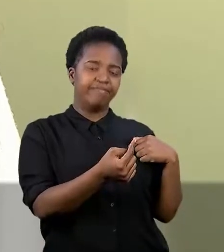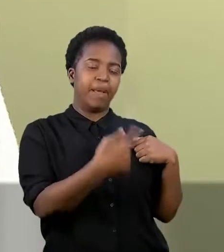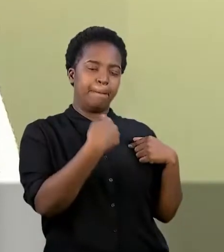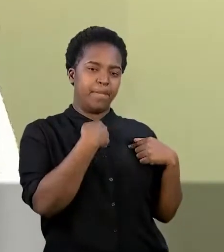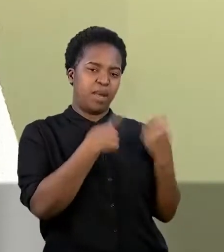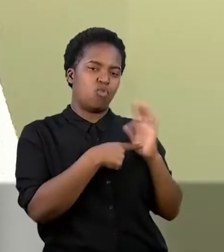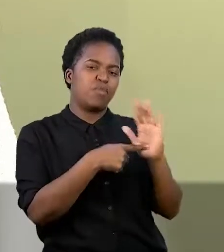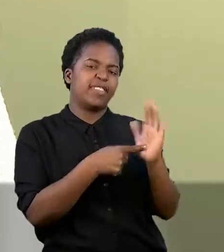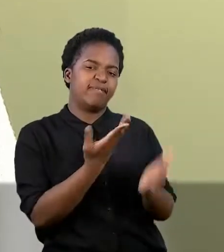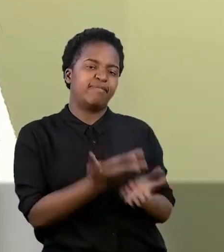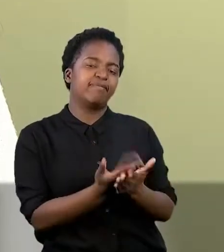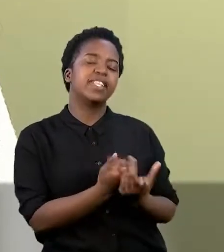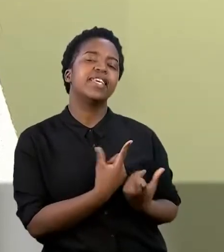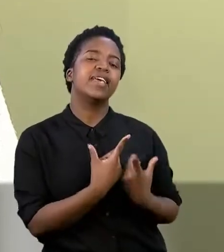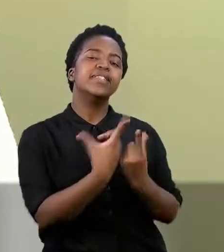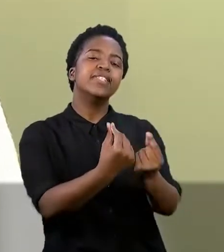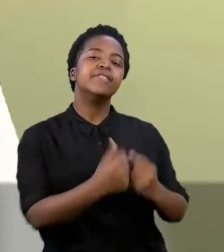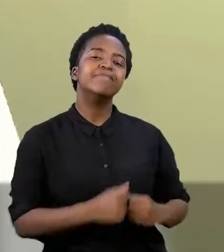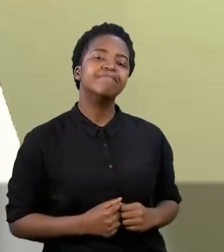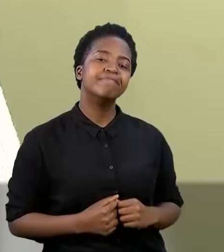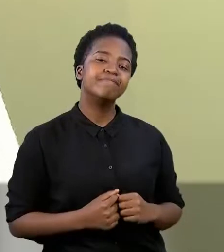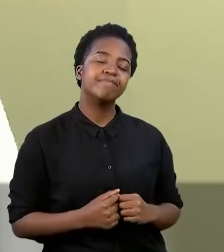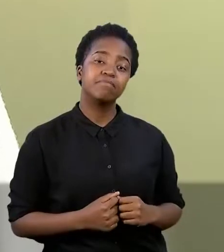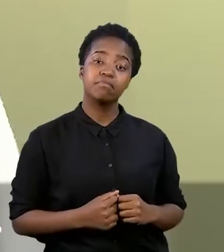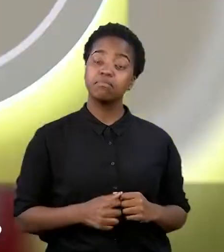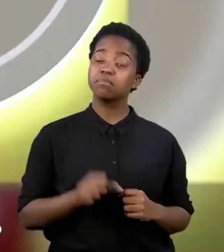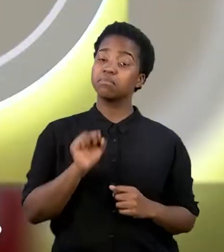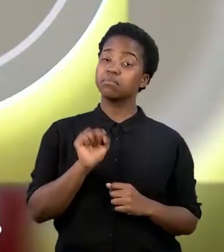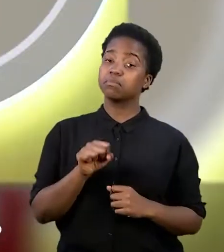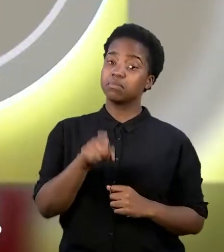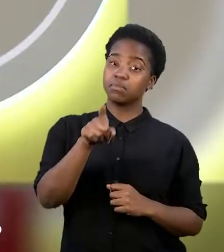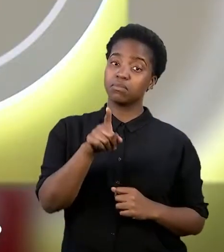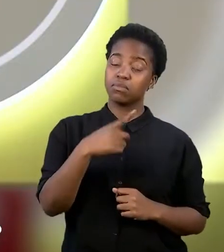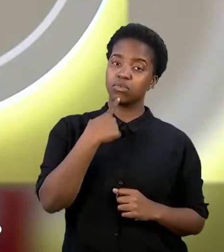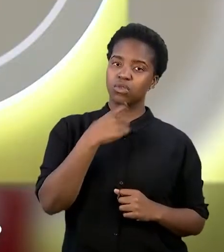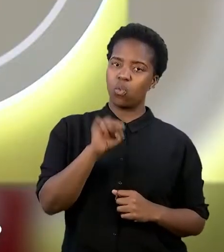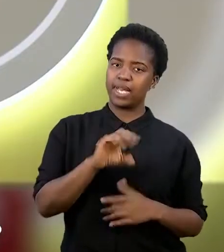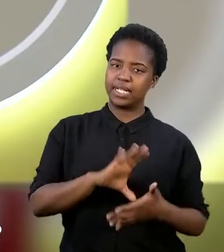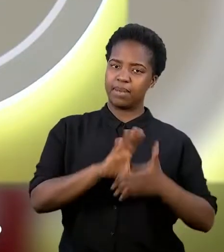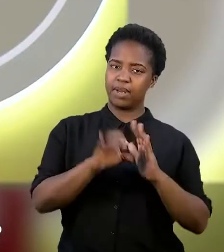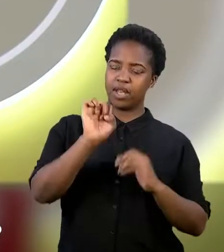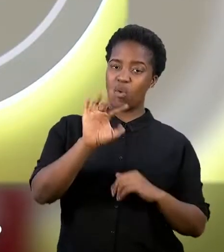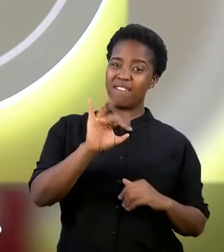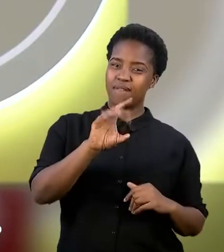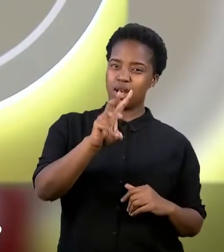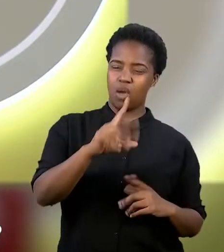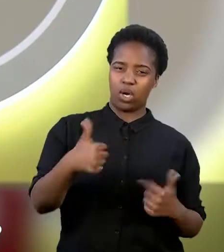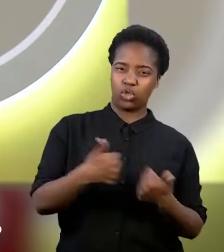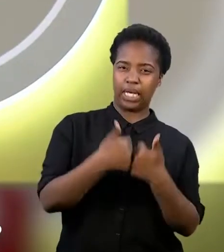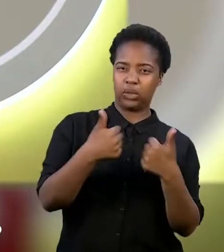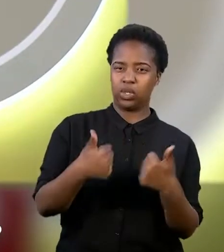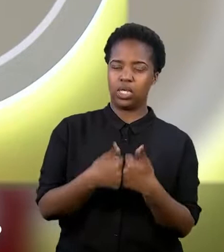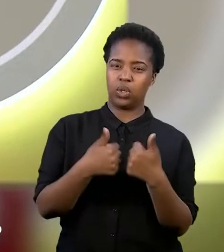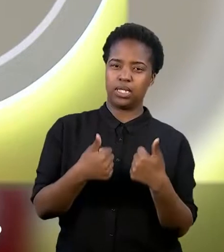dietsa re dietse ba bona ra e re gone o dietsa go botlhoko ha kakang gore o feel gore disability ya everyday